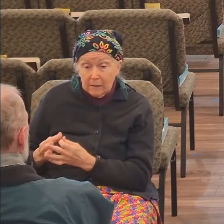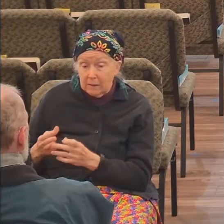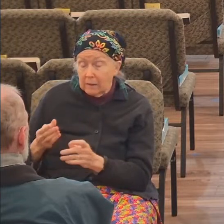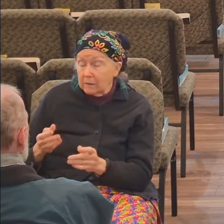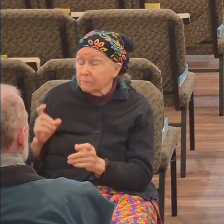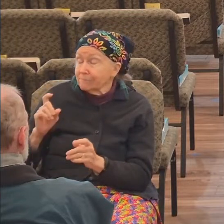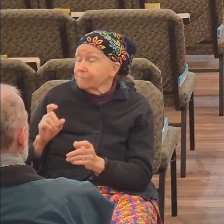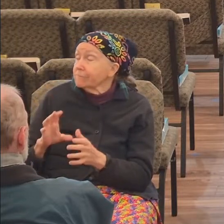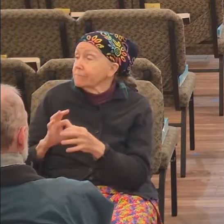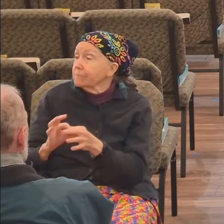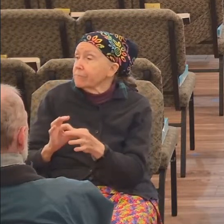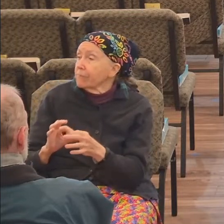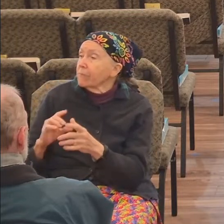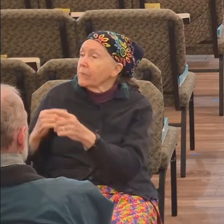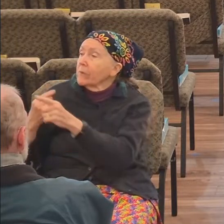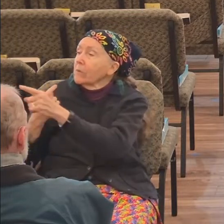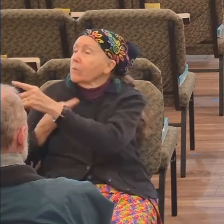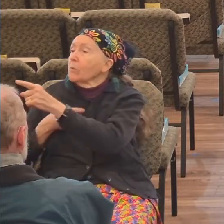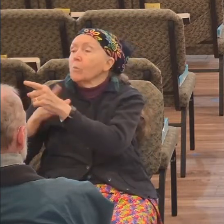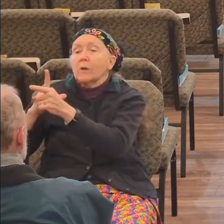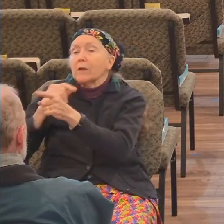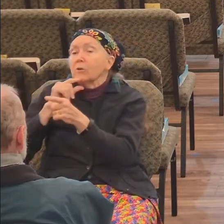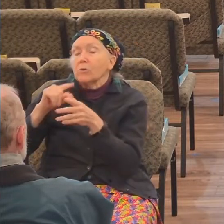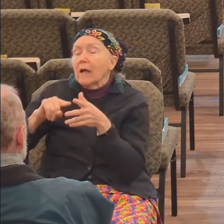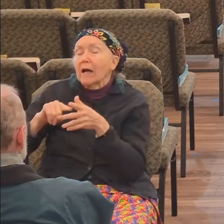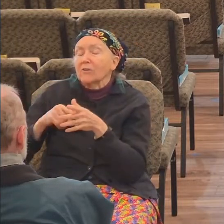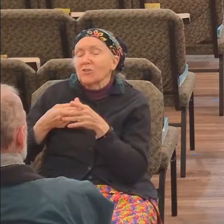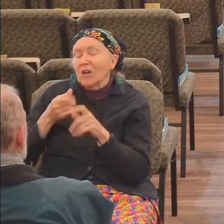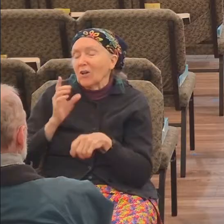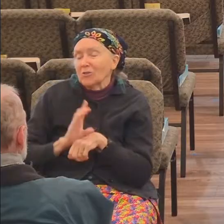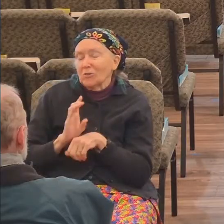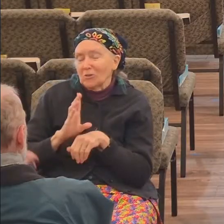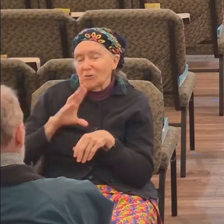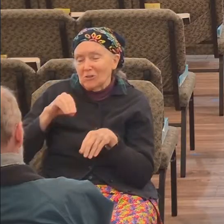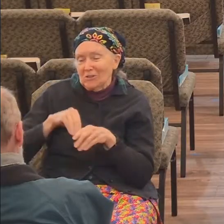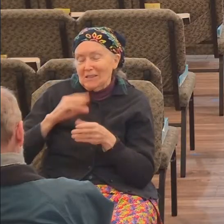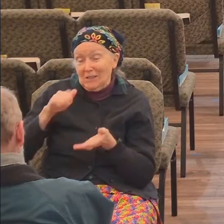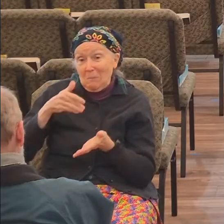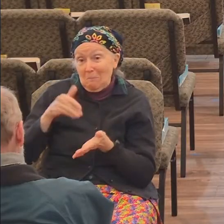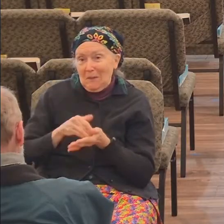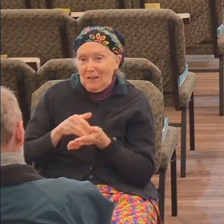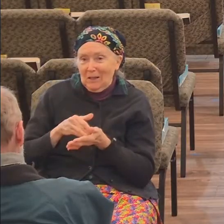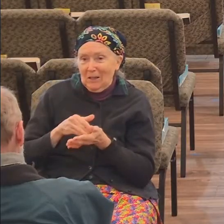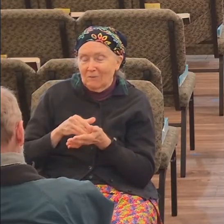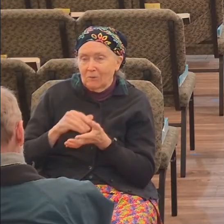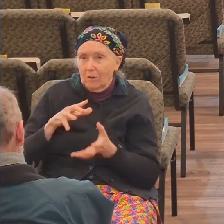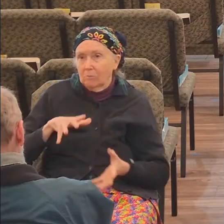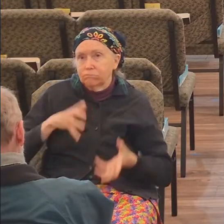Paul? We don't start churches in the middle of your life. Yeah.